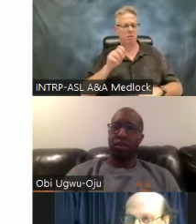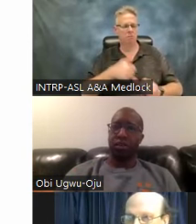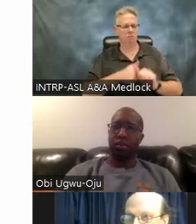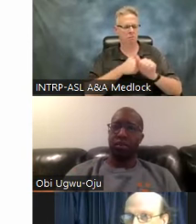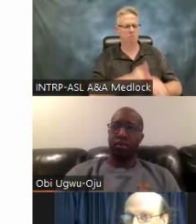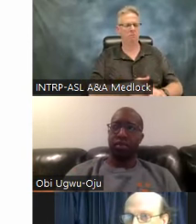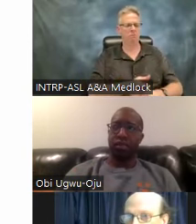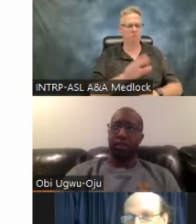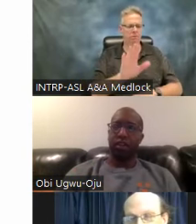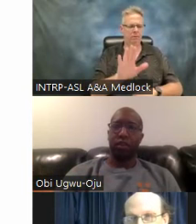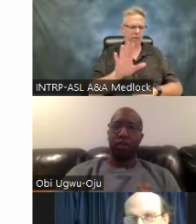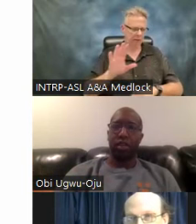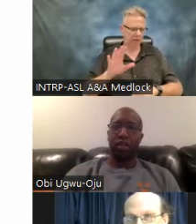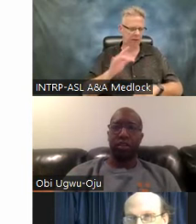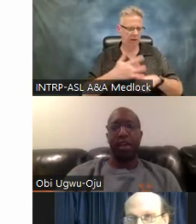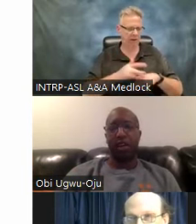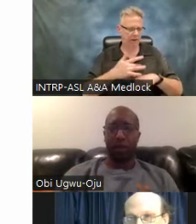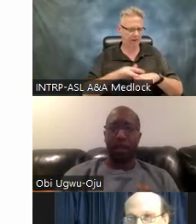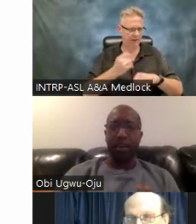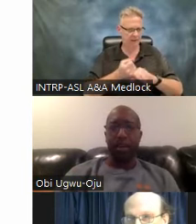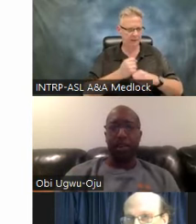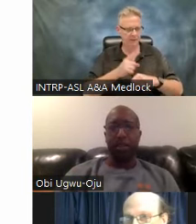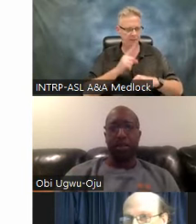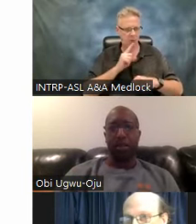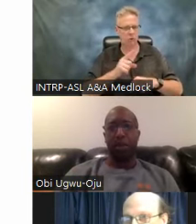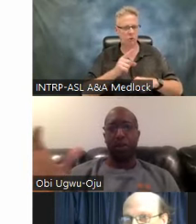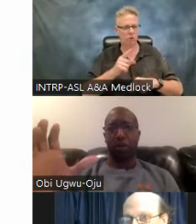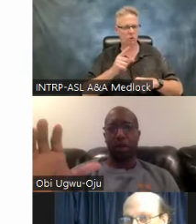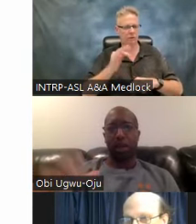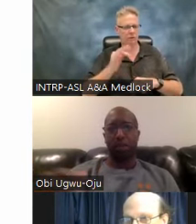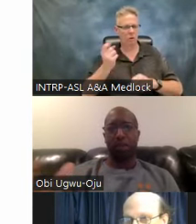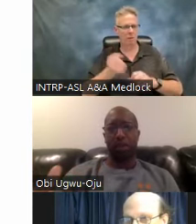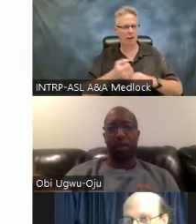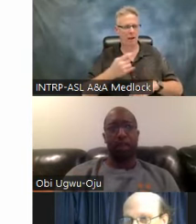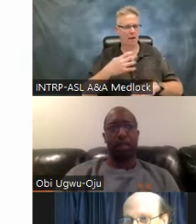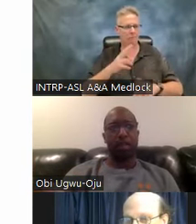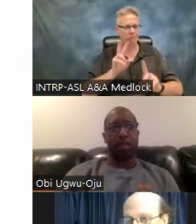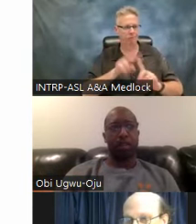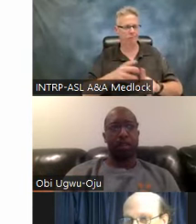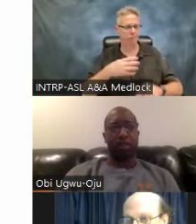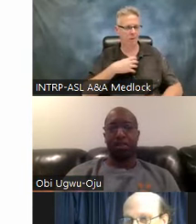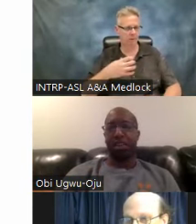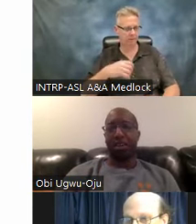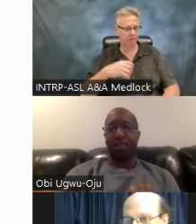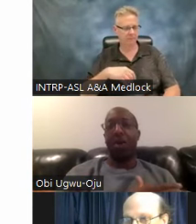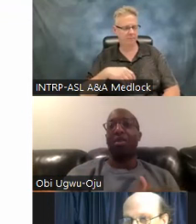the availability to make a complaint. So that would kind of